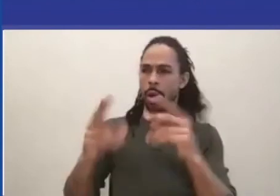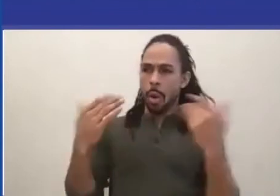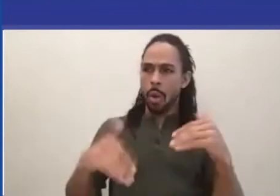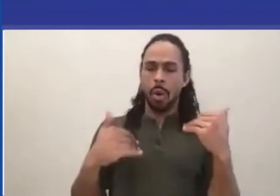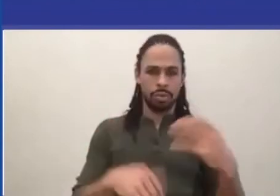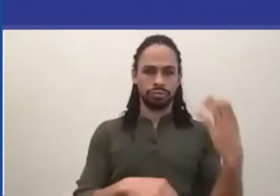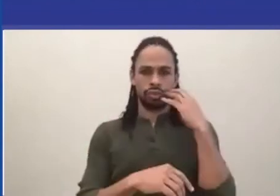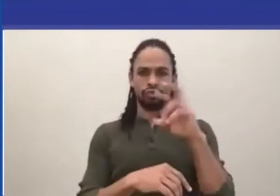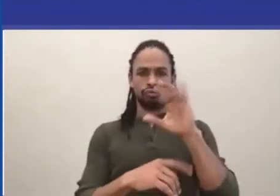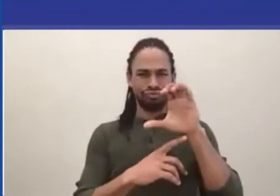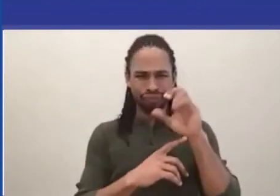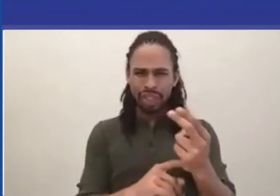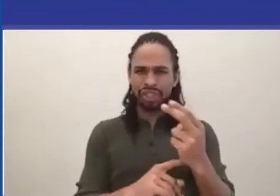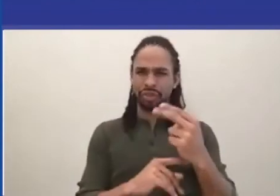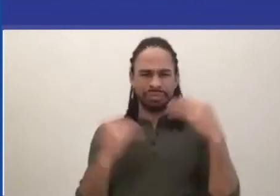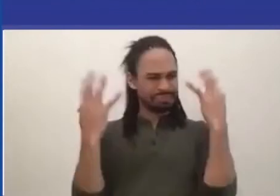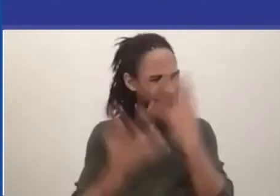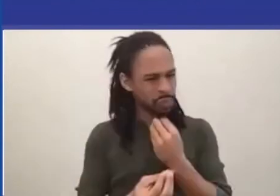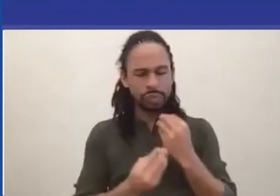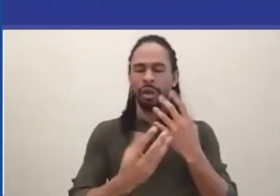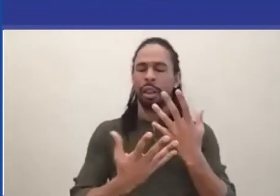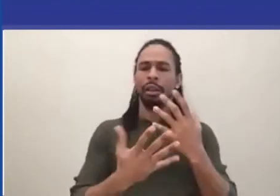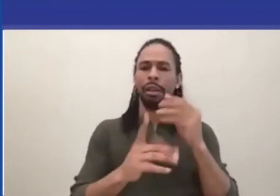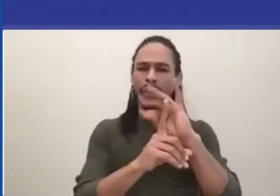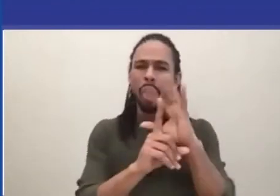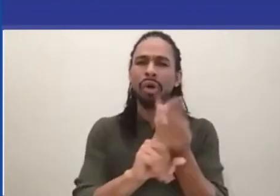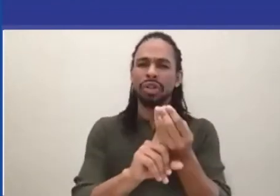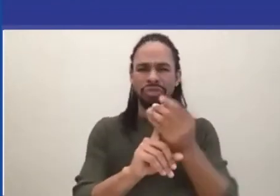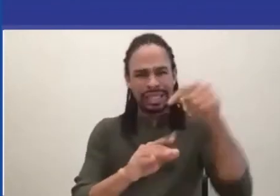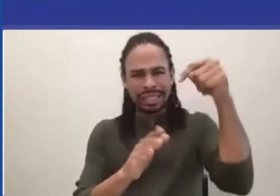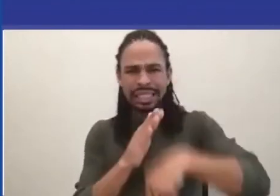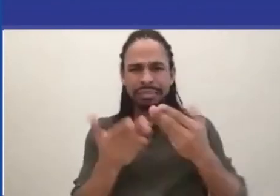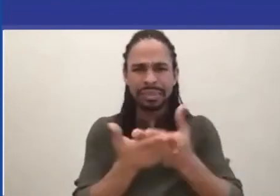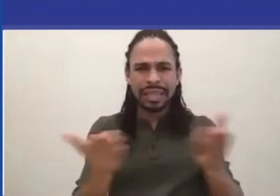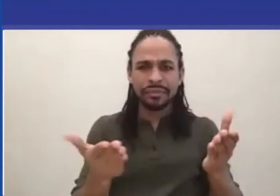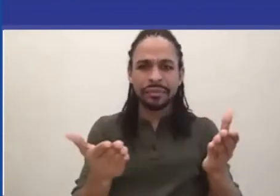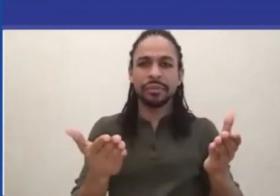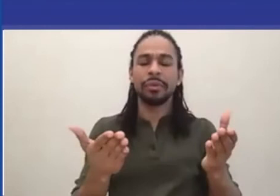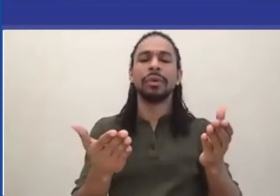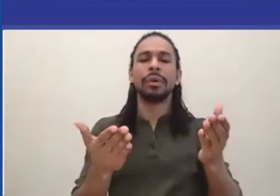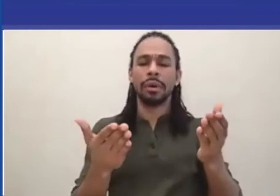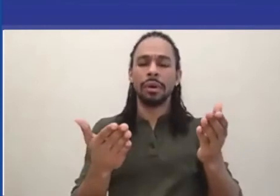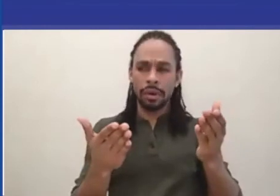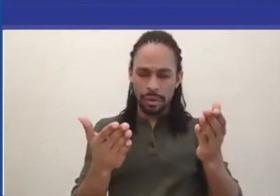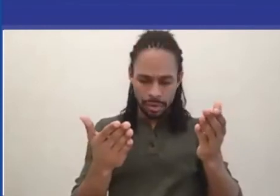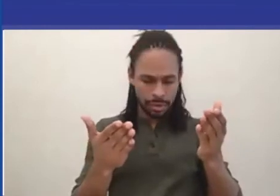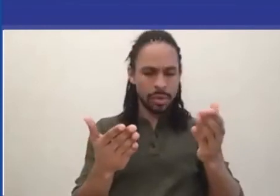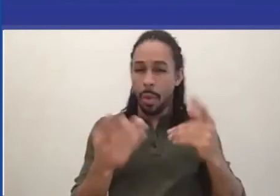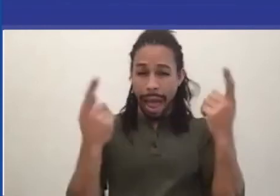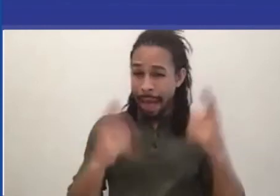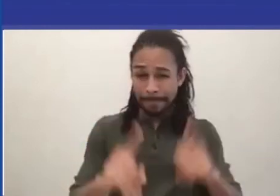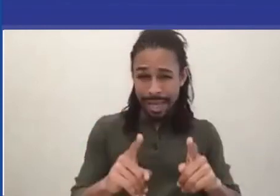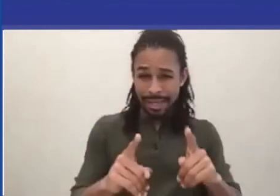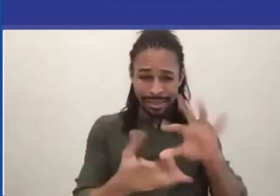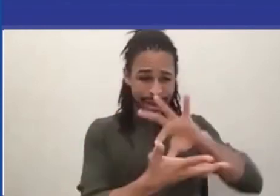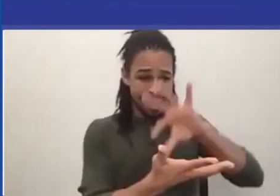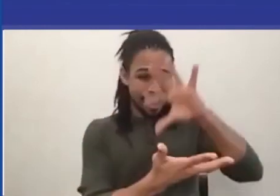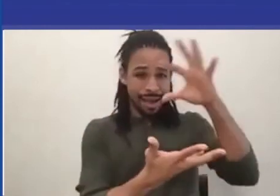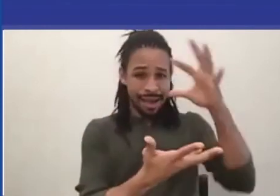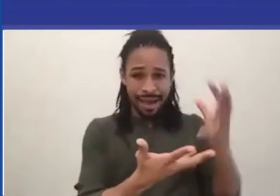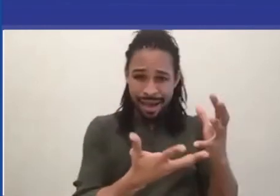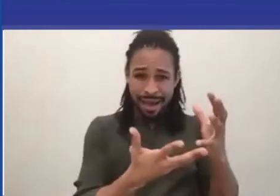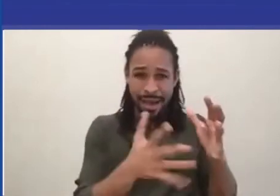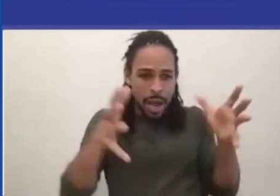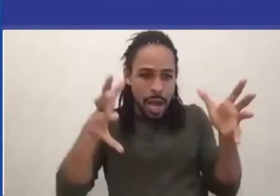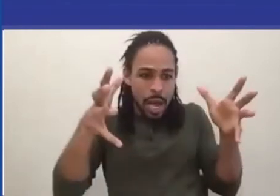talking about gets put in this place called ethnic dances